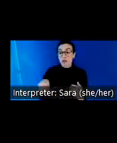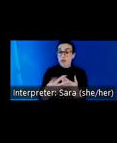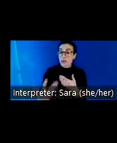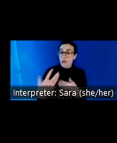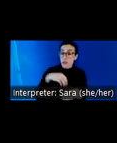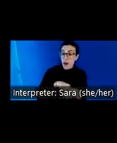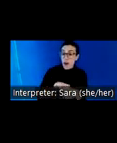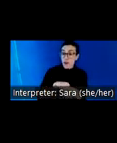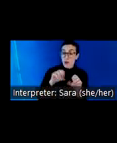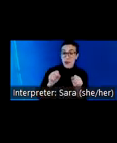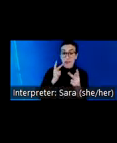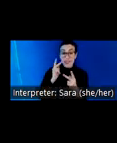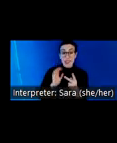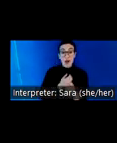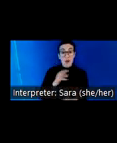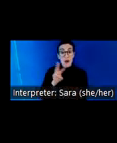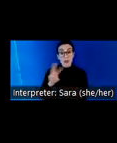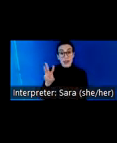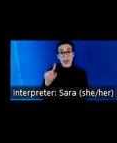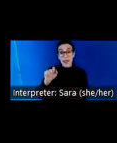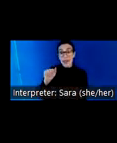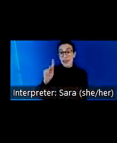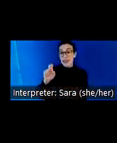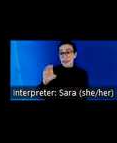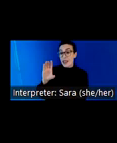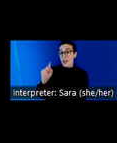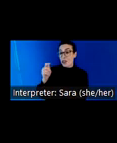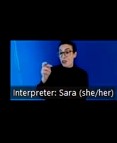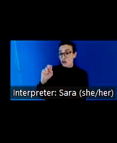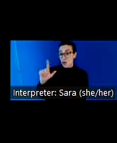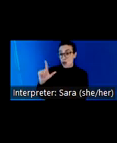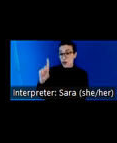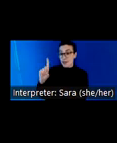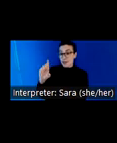takecontroldc.org. You can see it there on the screen.